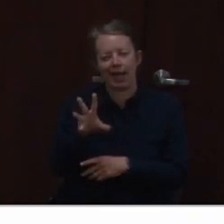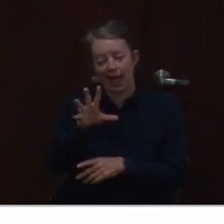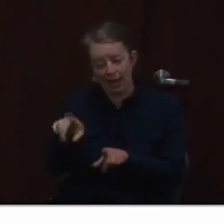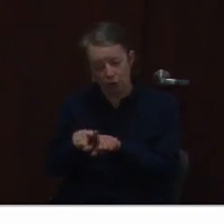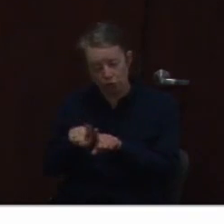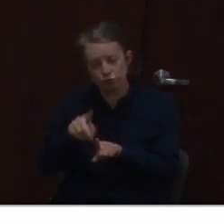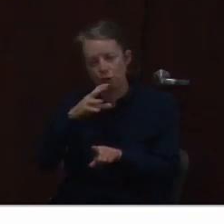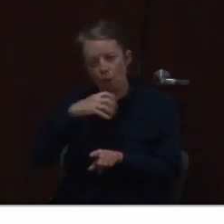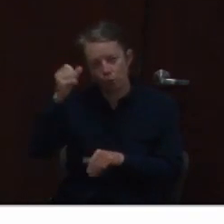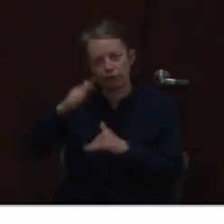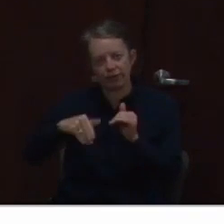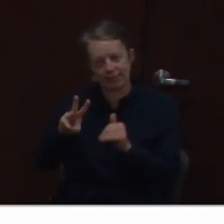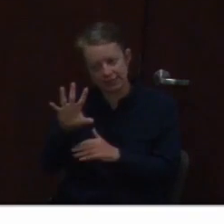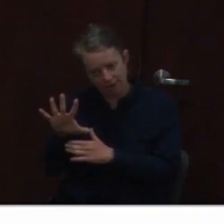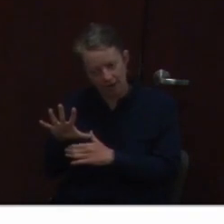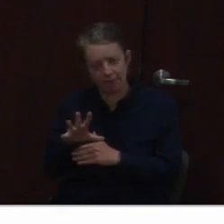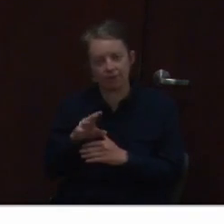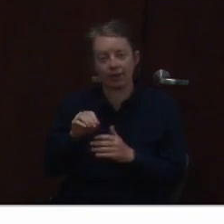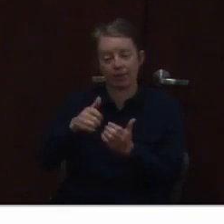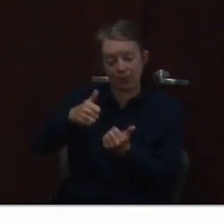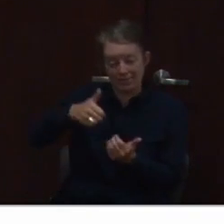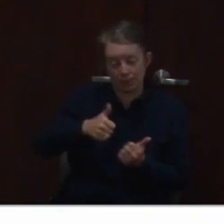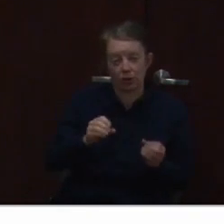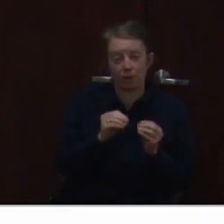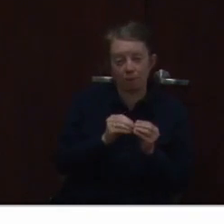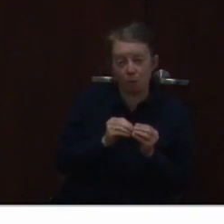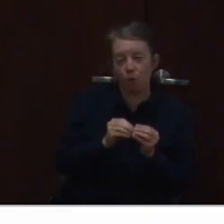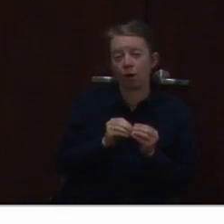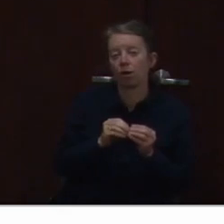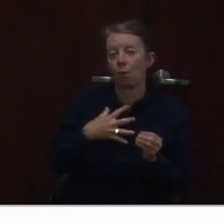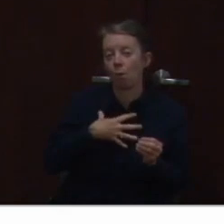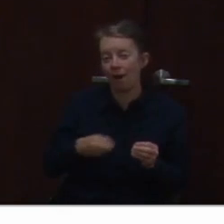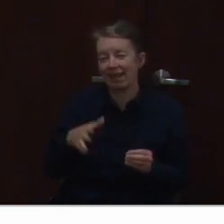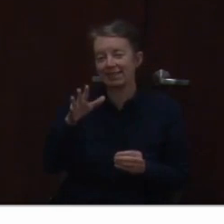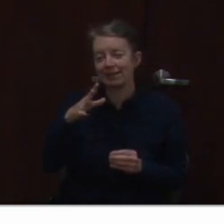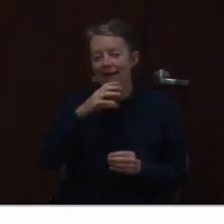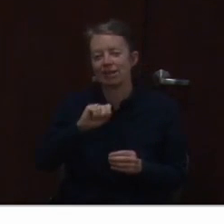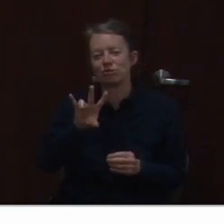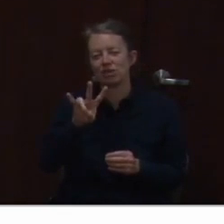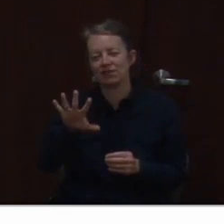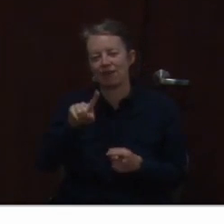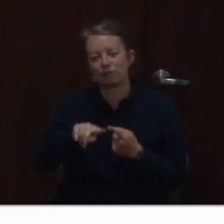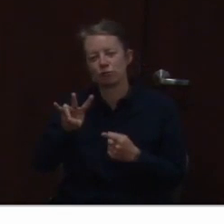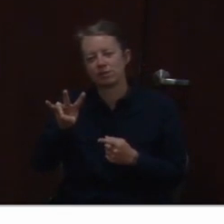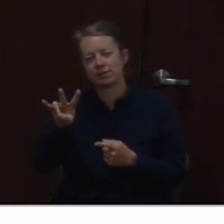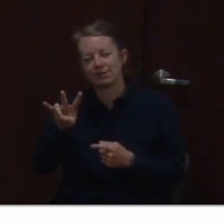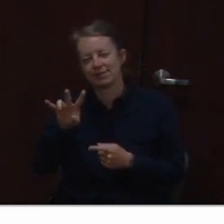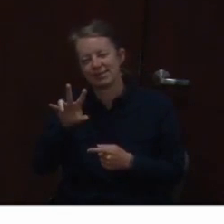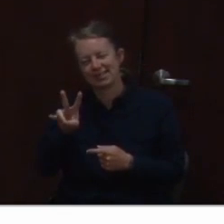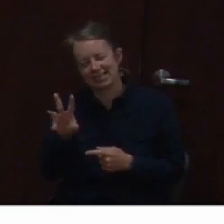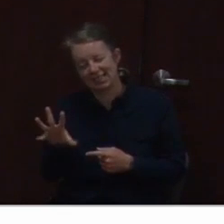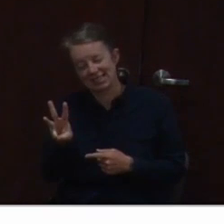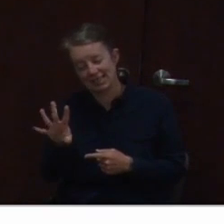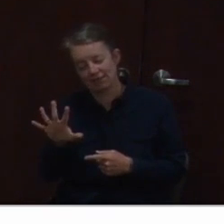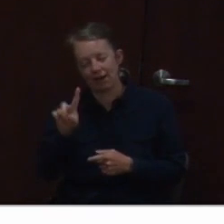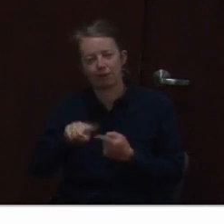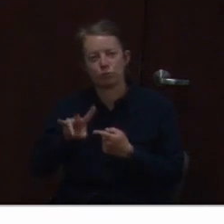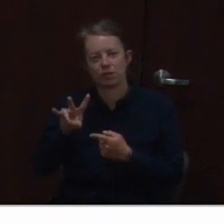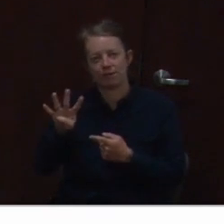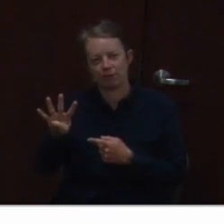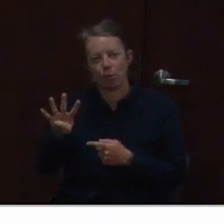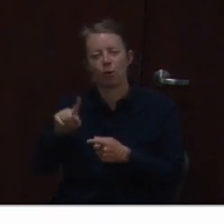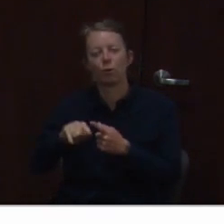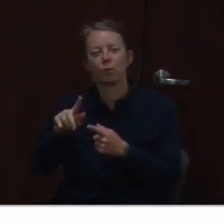older. Breaking that down further for white and 65 to 74, we reached 33.2% of that